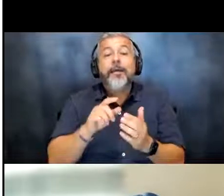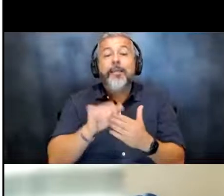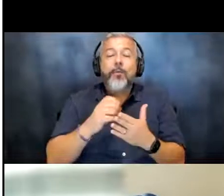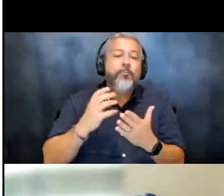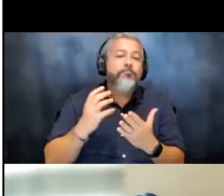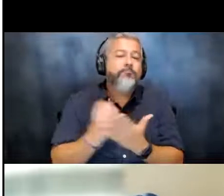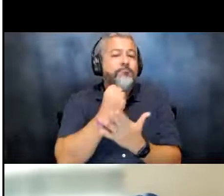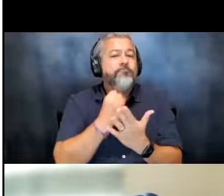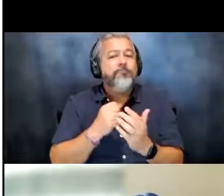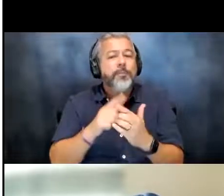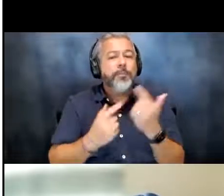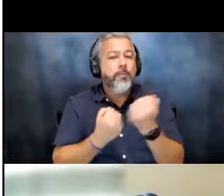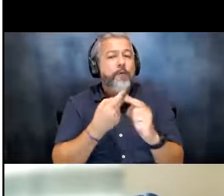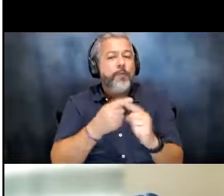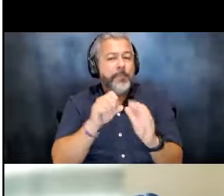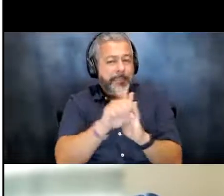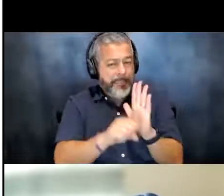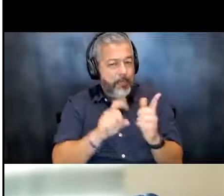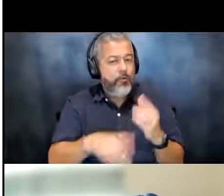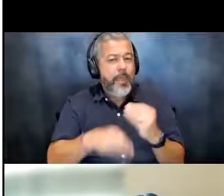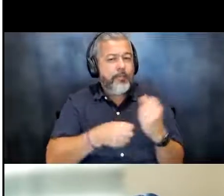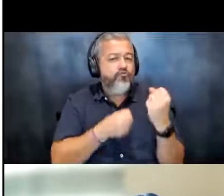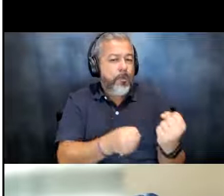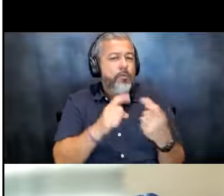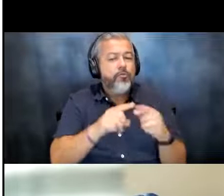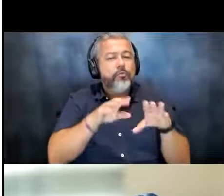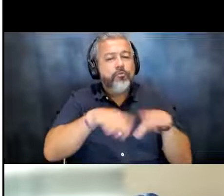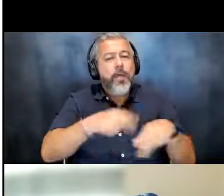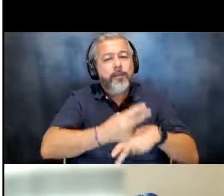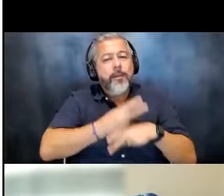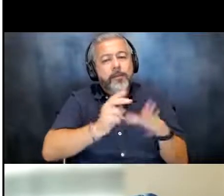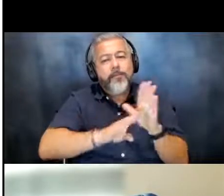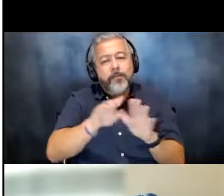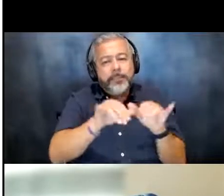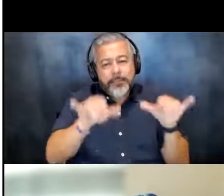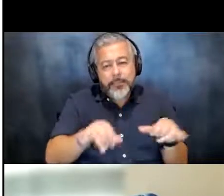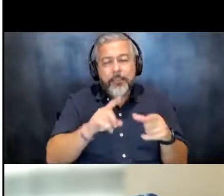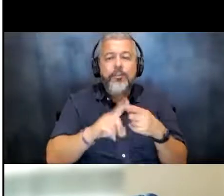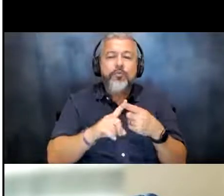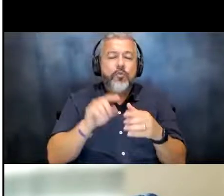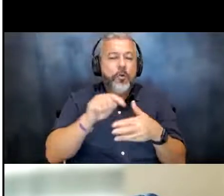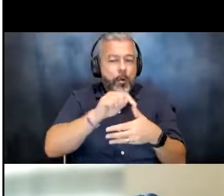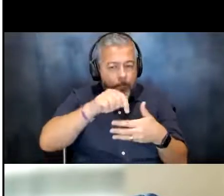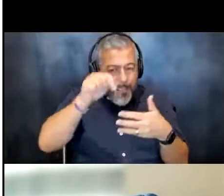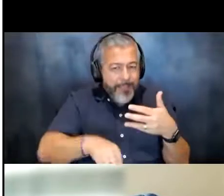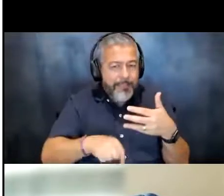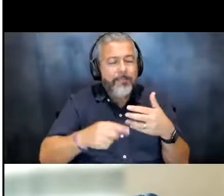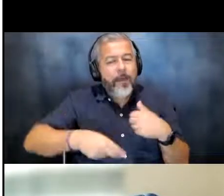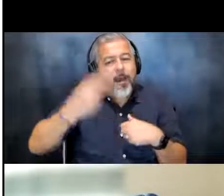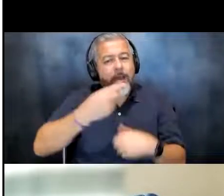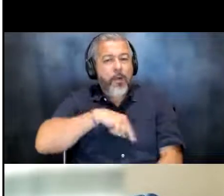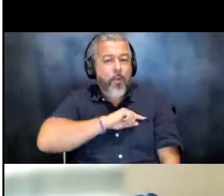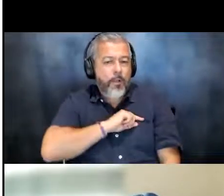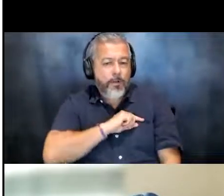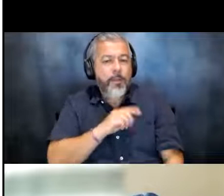supports that the state approaches to strengthening our child care and development system to a comprehensive, high quality,